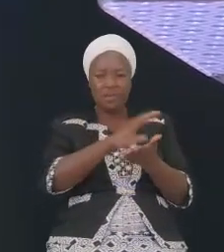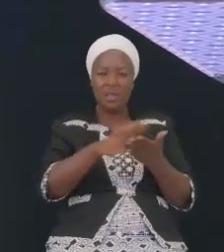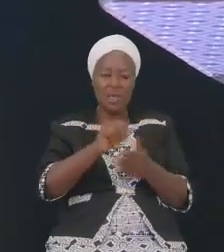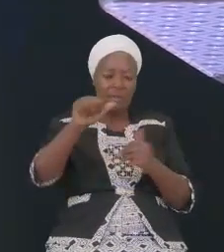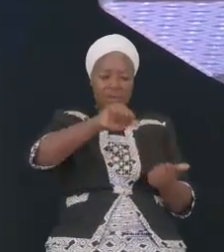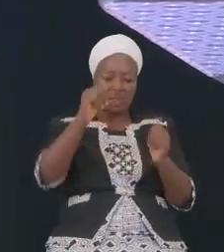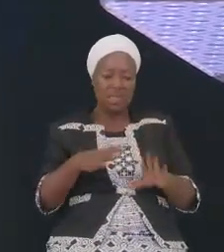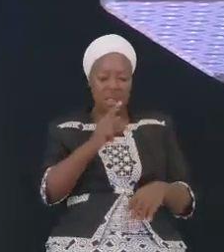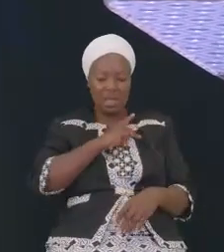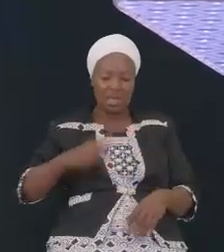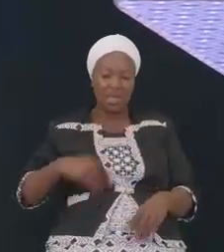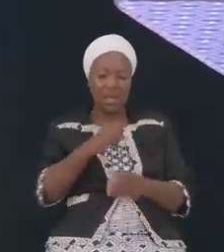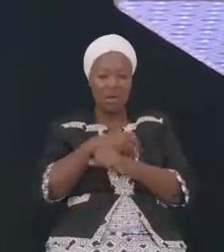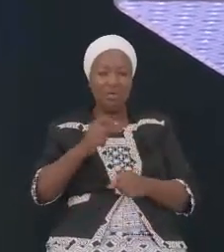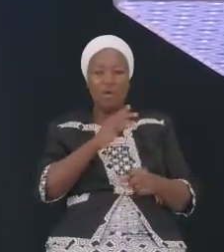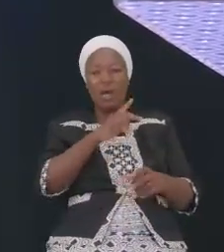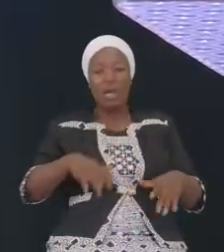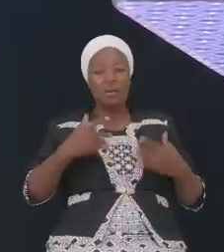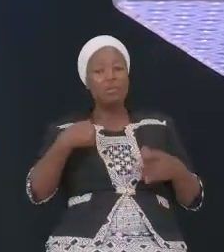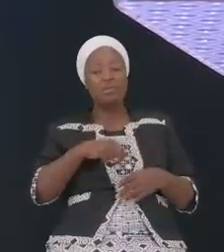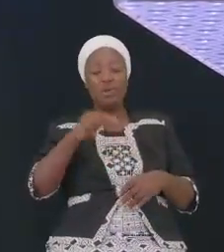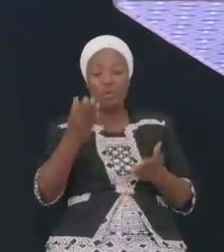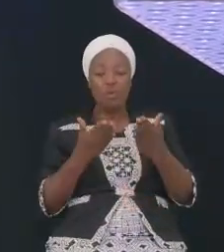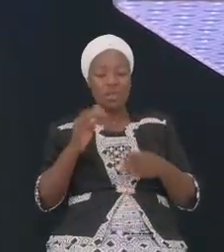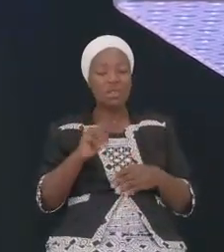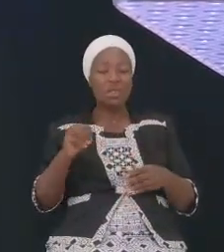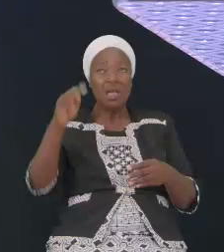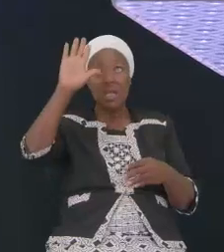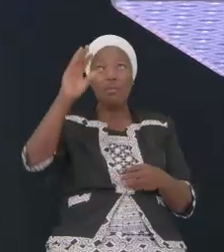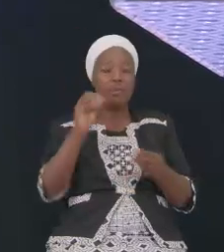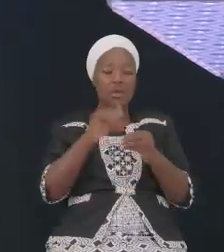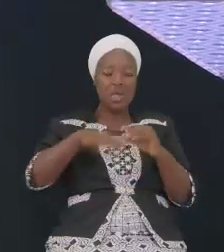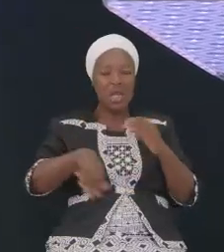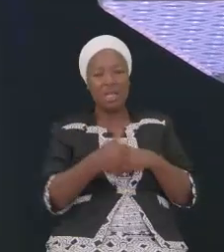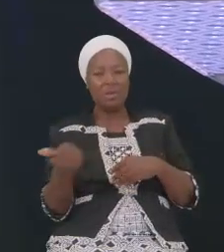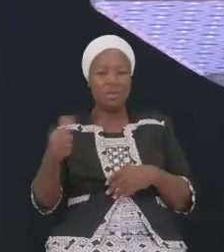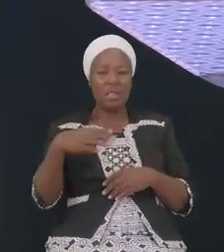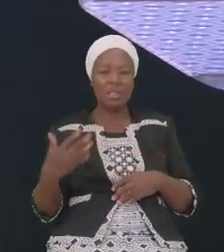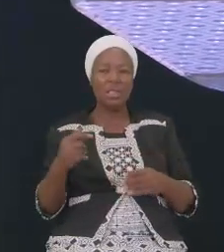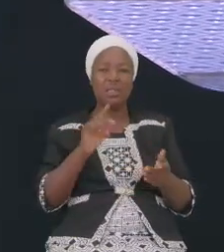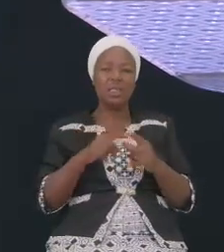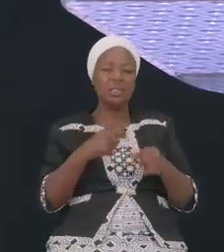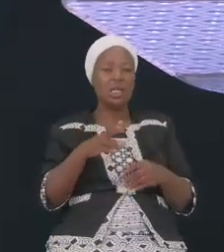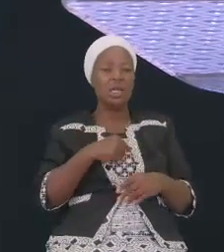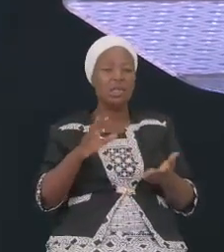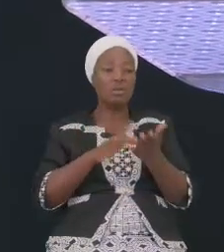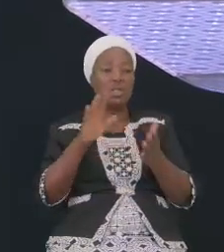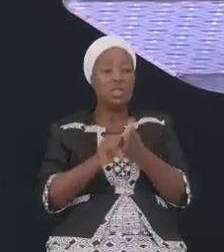the Lord of our lives. We're wanting more than any other thing. It says, and the glory which thou hast given